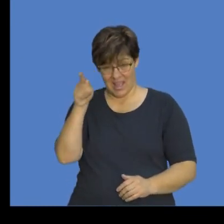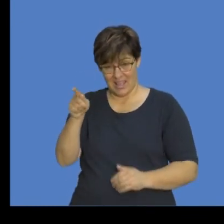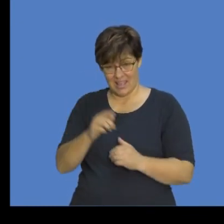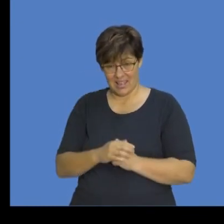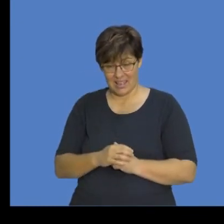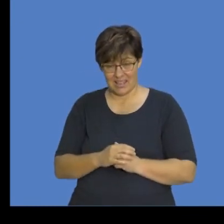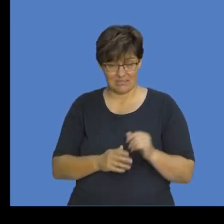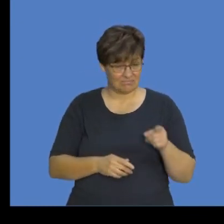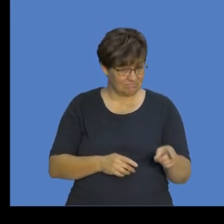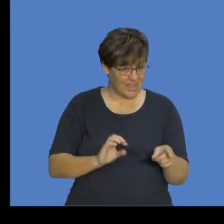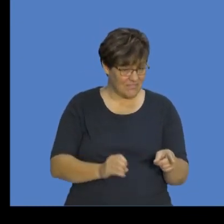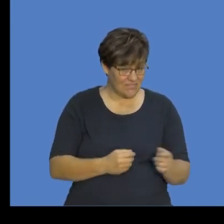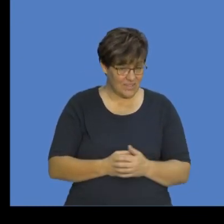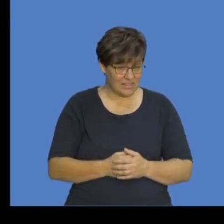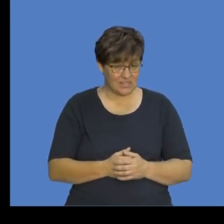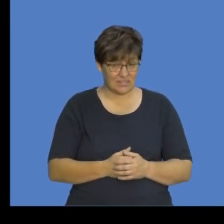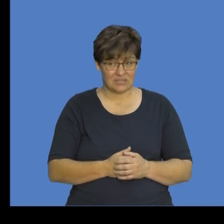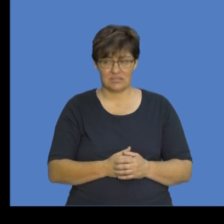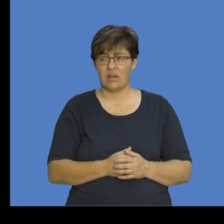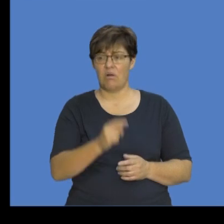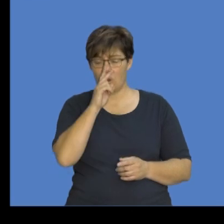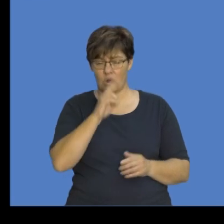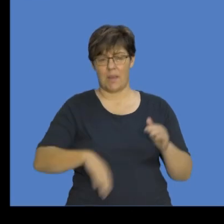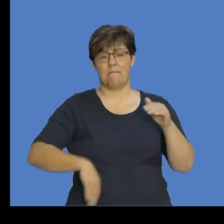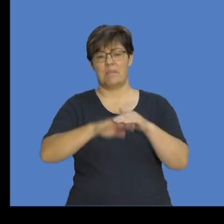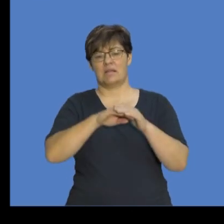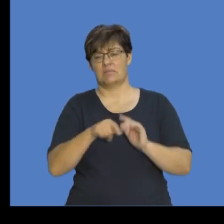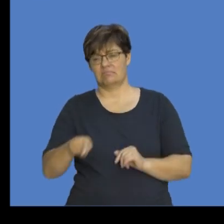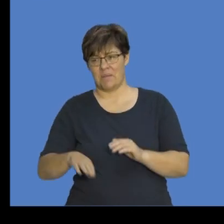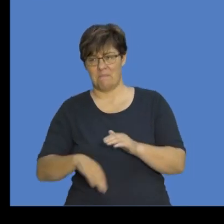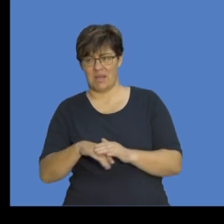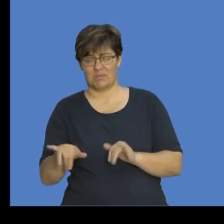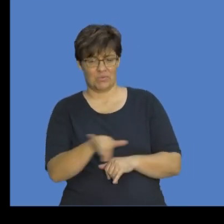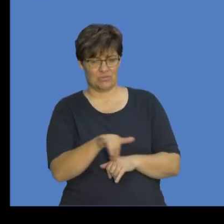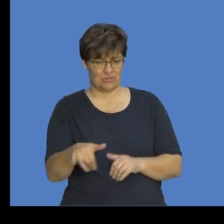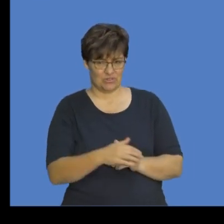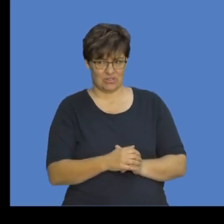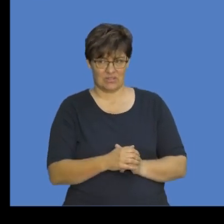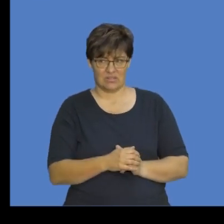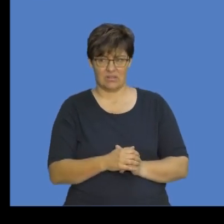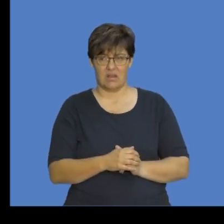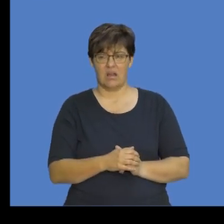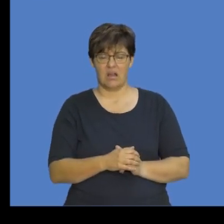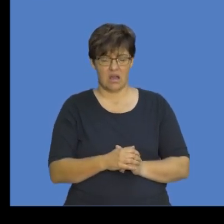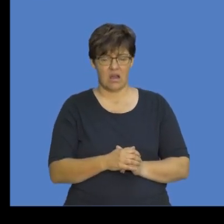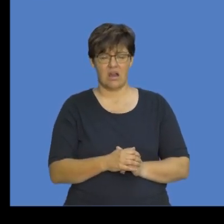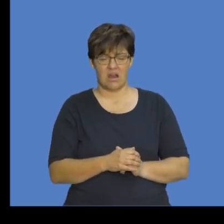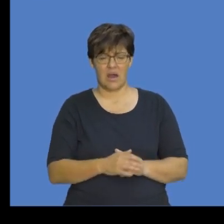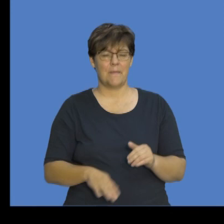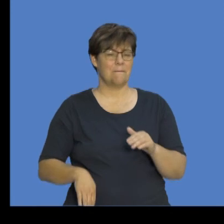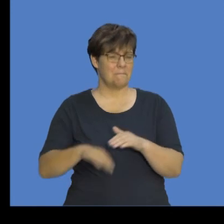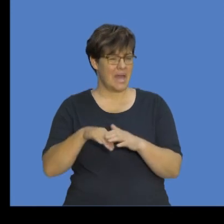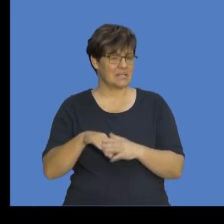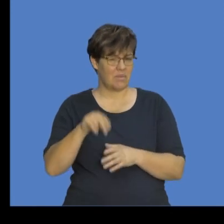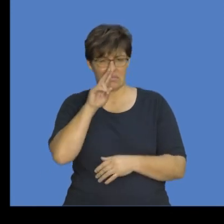The tallest, we're going to look at the maximum. We look at the maximum. Okay? So